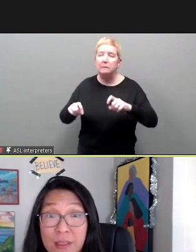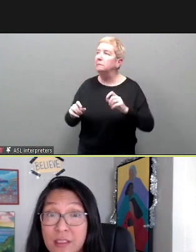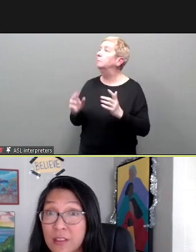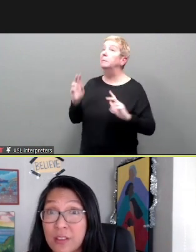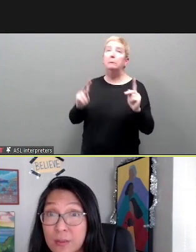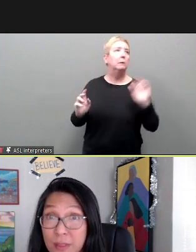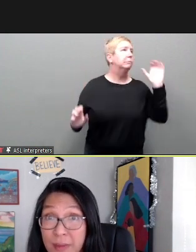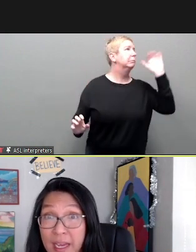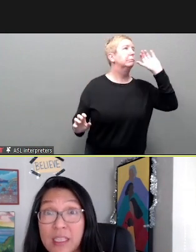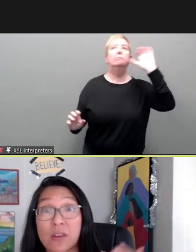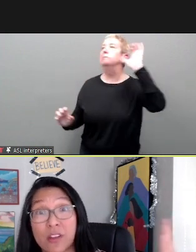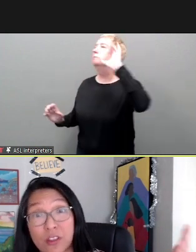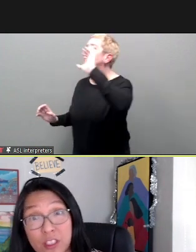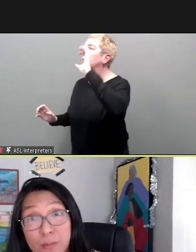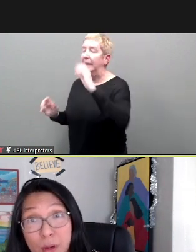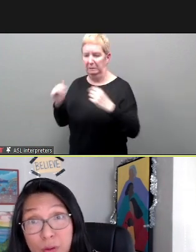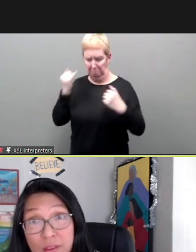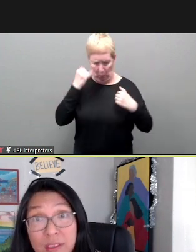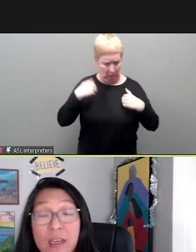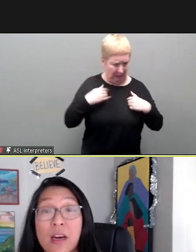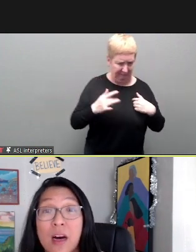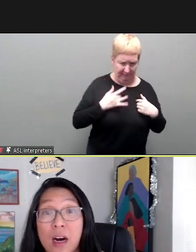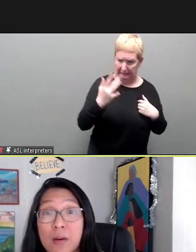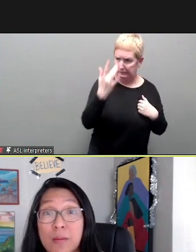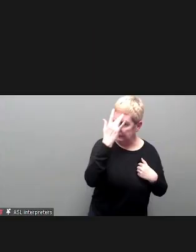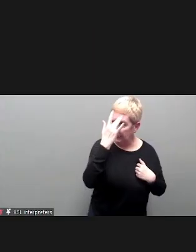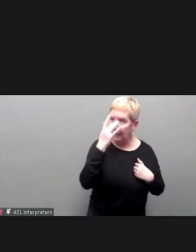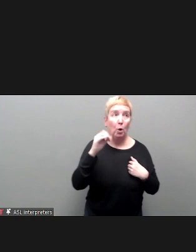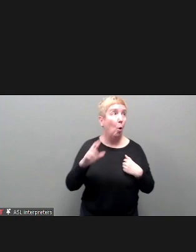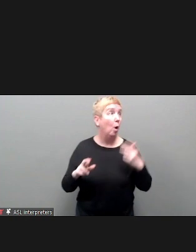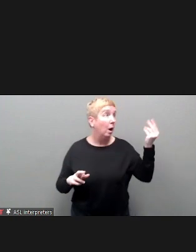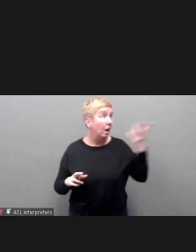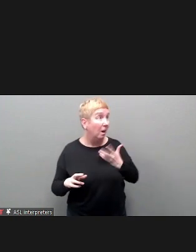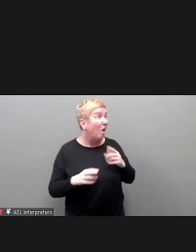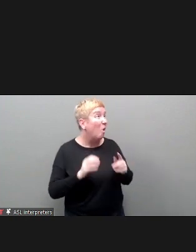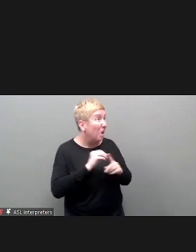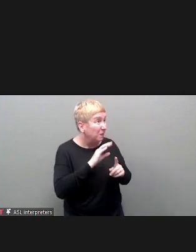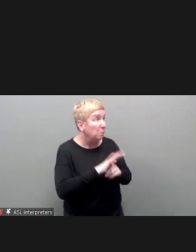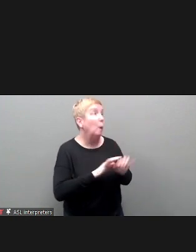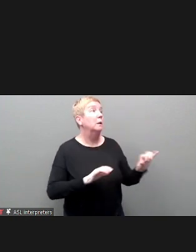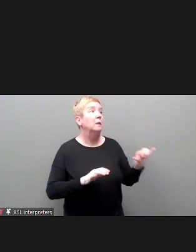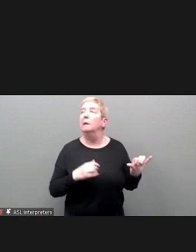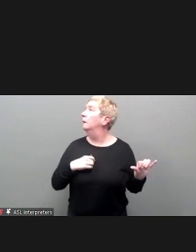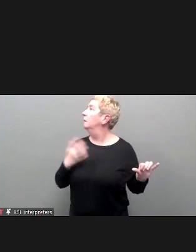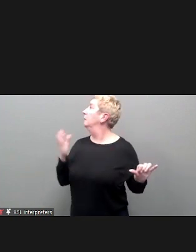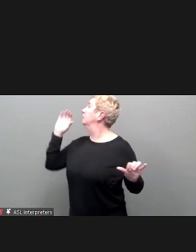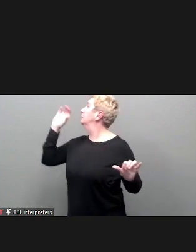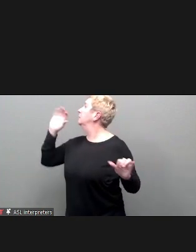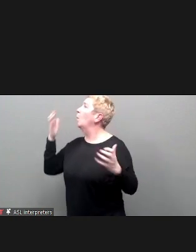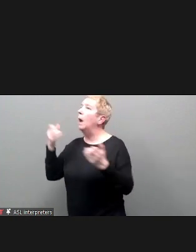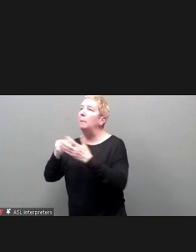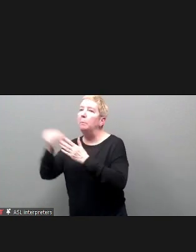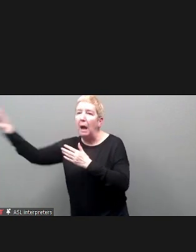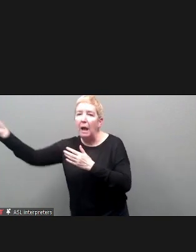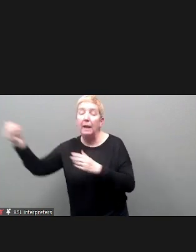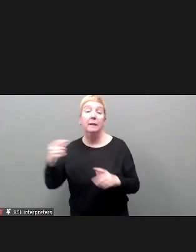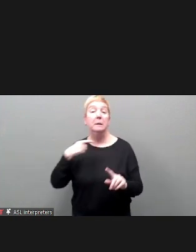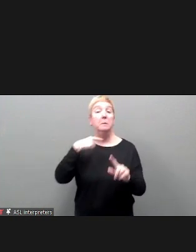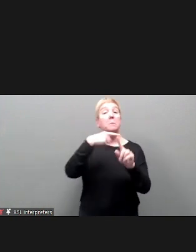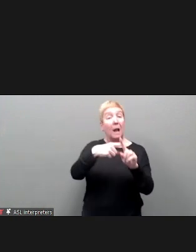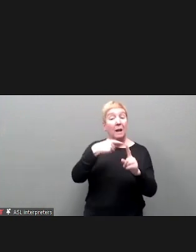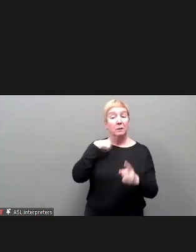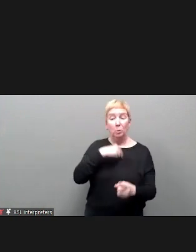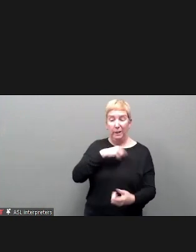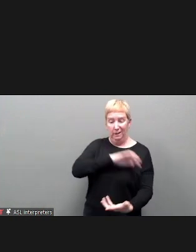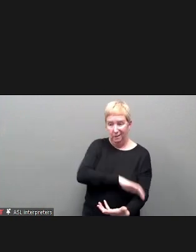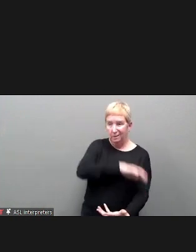tests because they're symptomatic or they're exposed. Also, we have recently with our vault testing, this